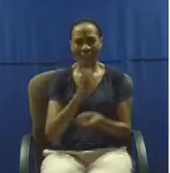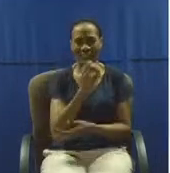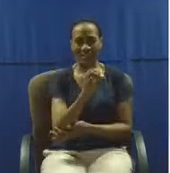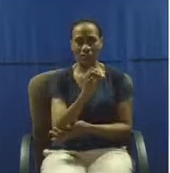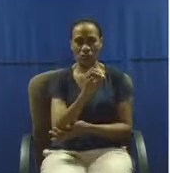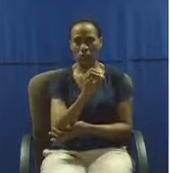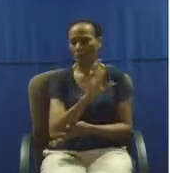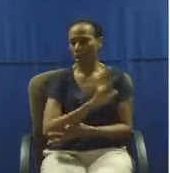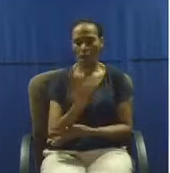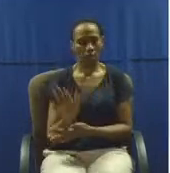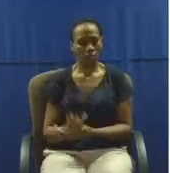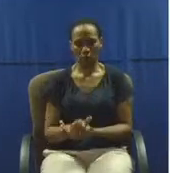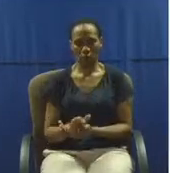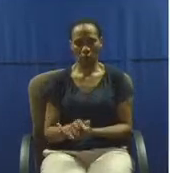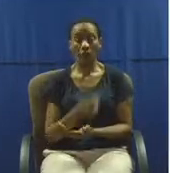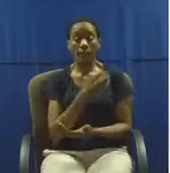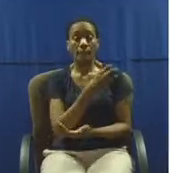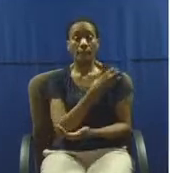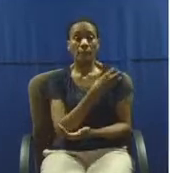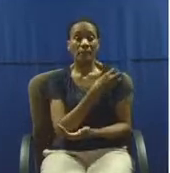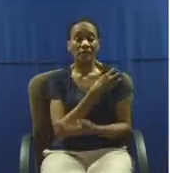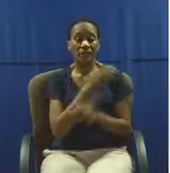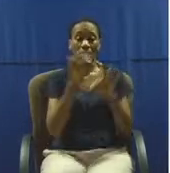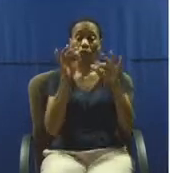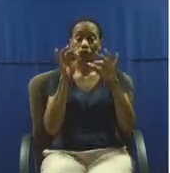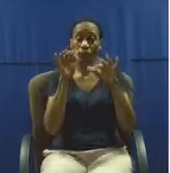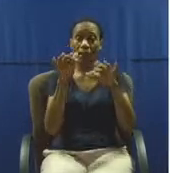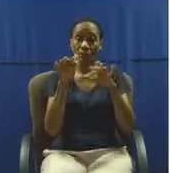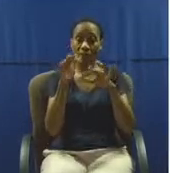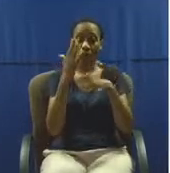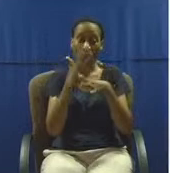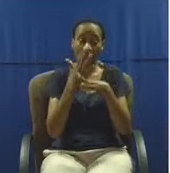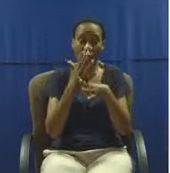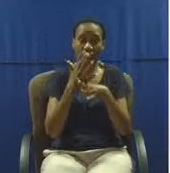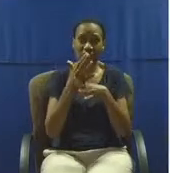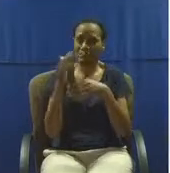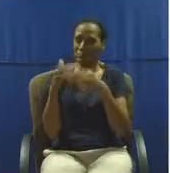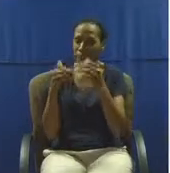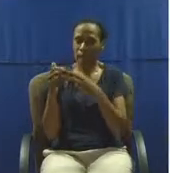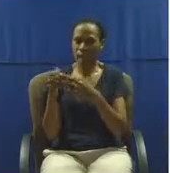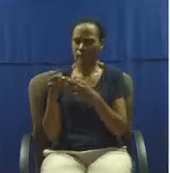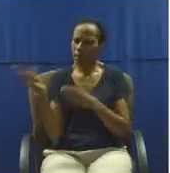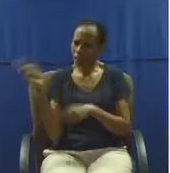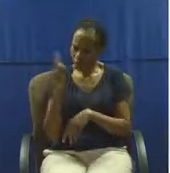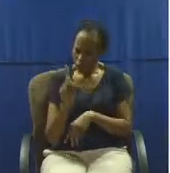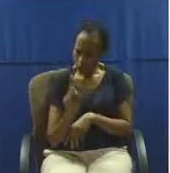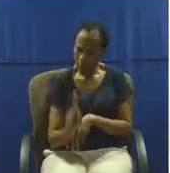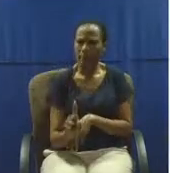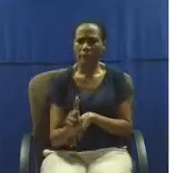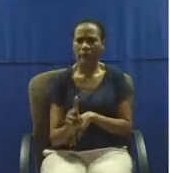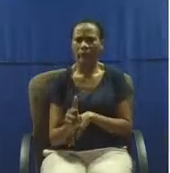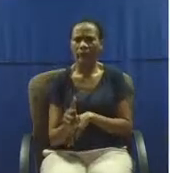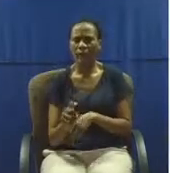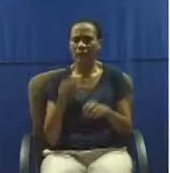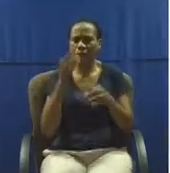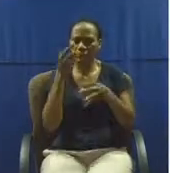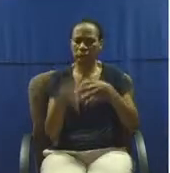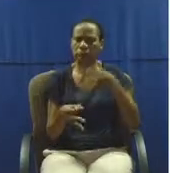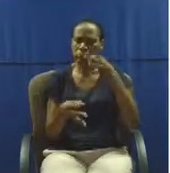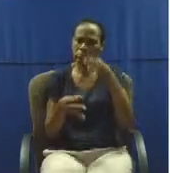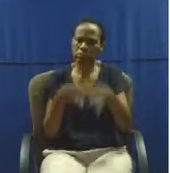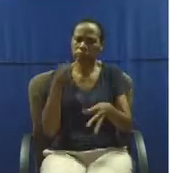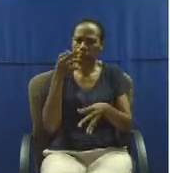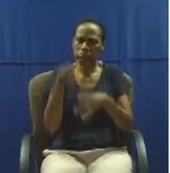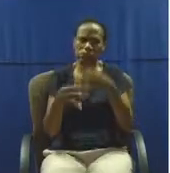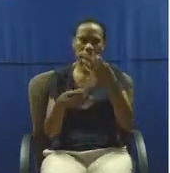the Minister of Public Works and Infrastructure has been to this House and outlined